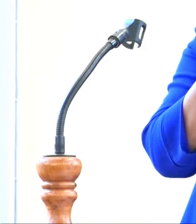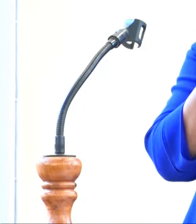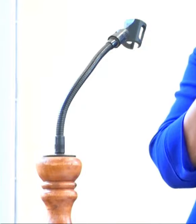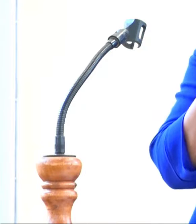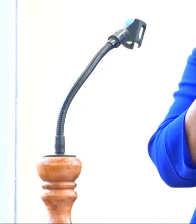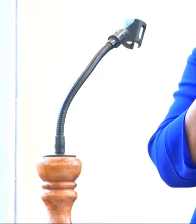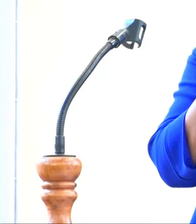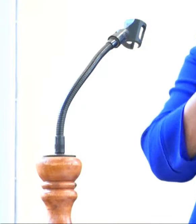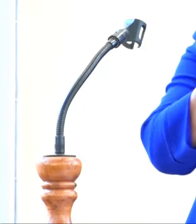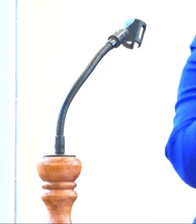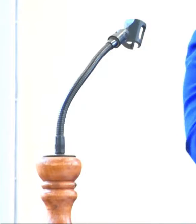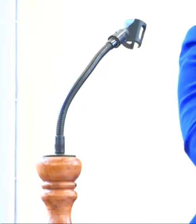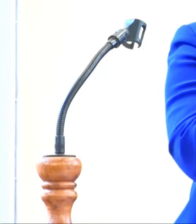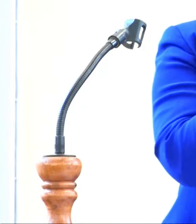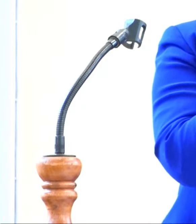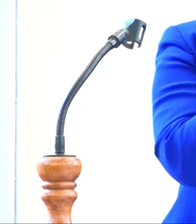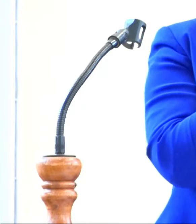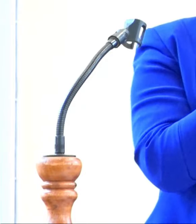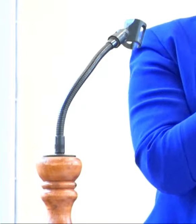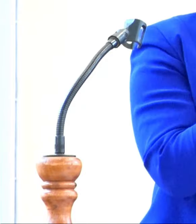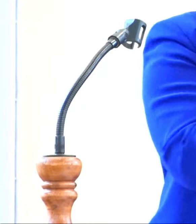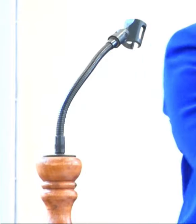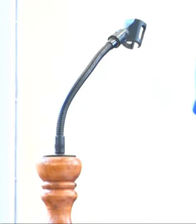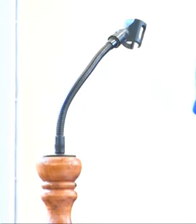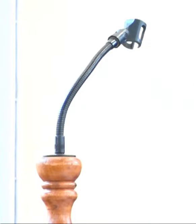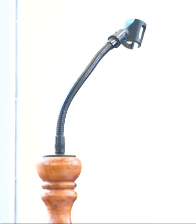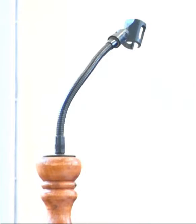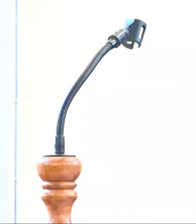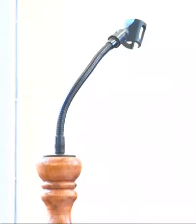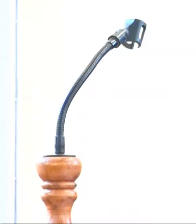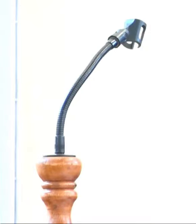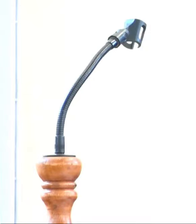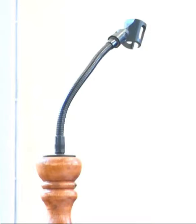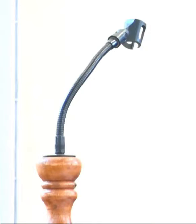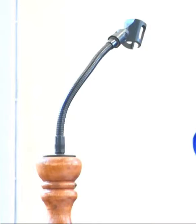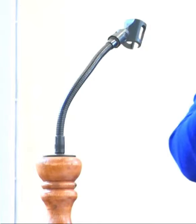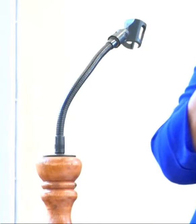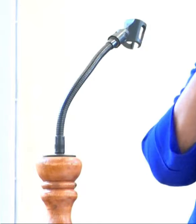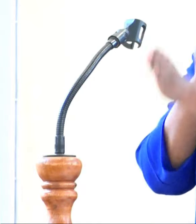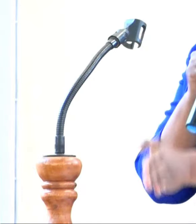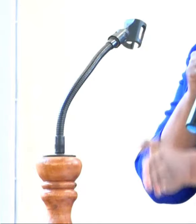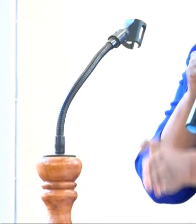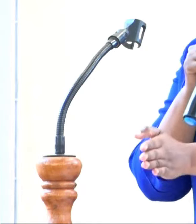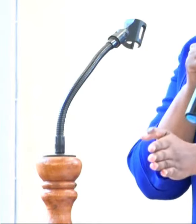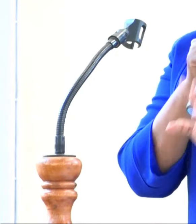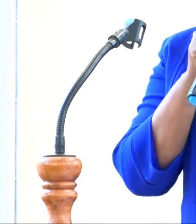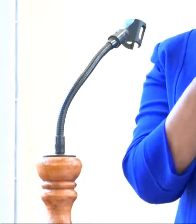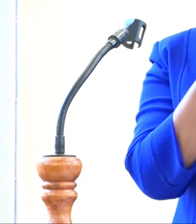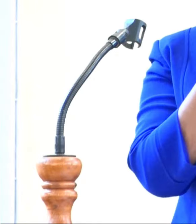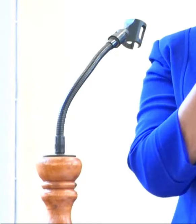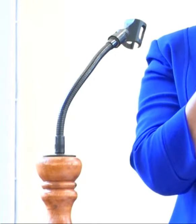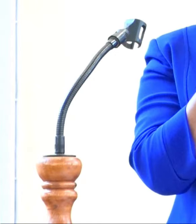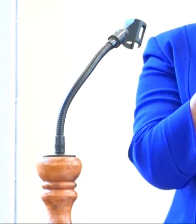Ya Kristo. Na kwa hivyo wakisema, yeye mimi ndiye, ndiye ambaye nitatumikia,